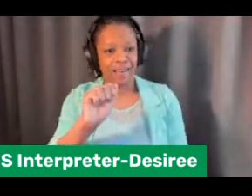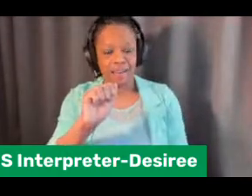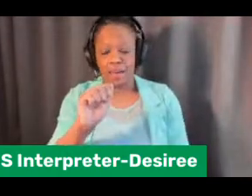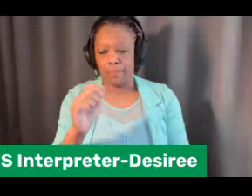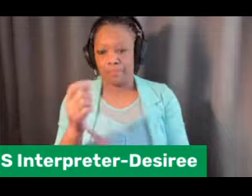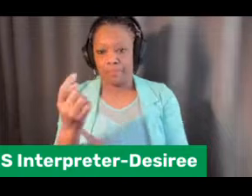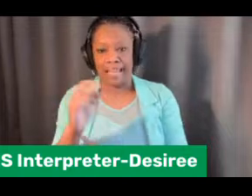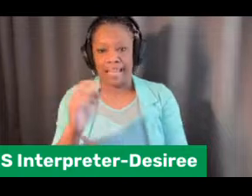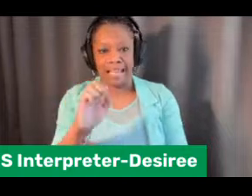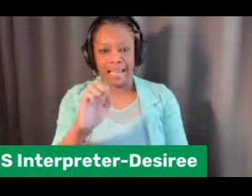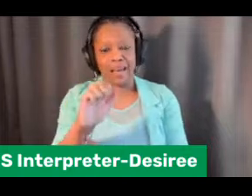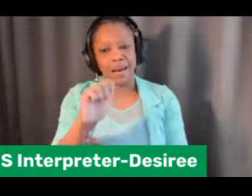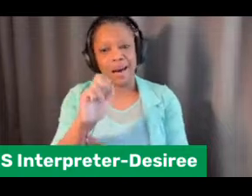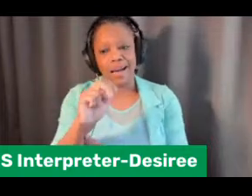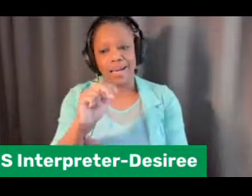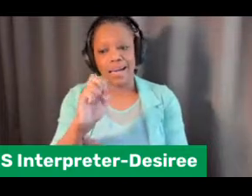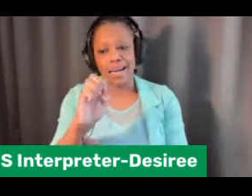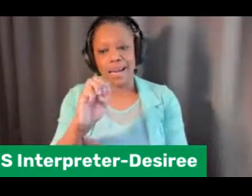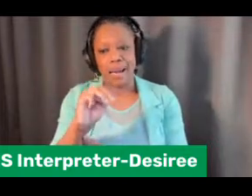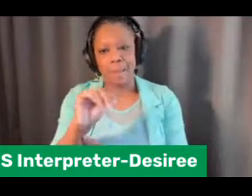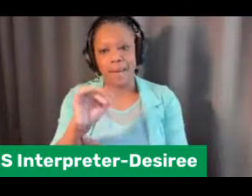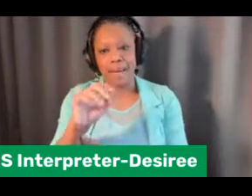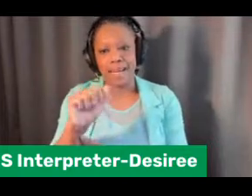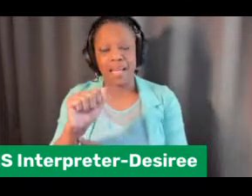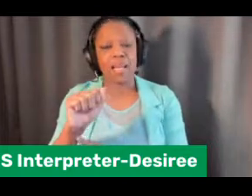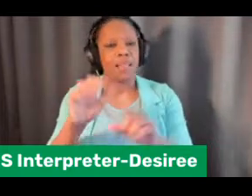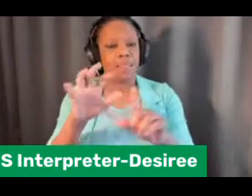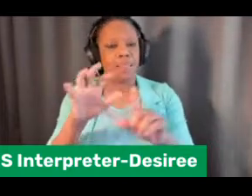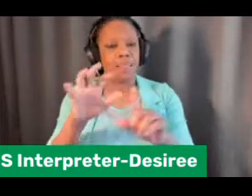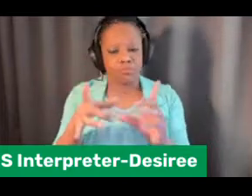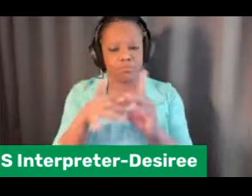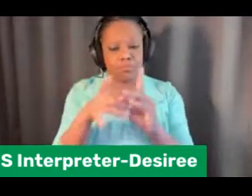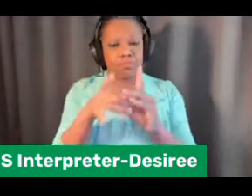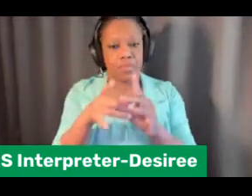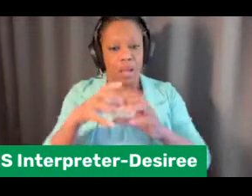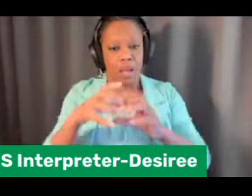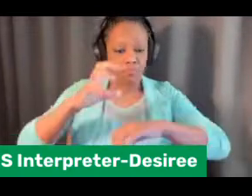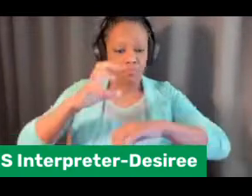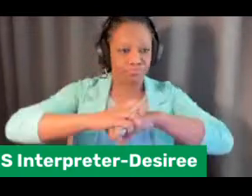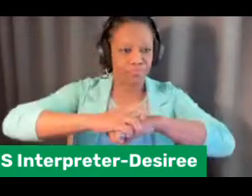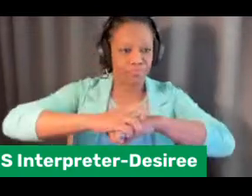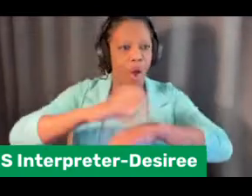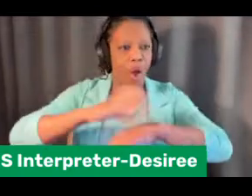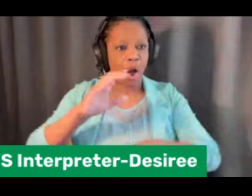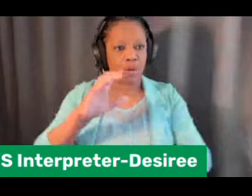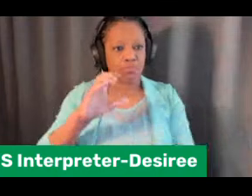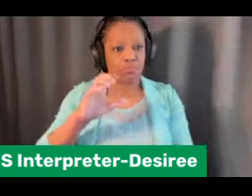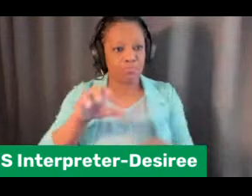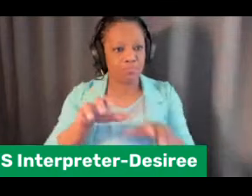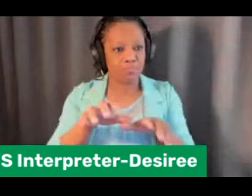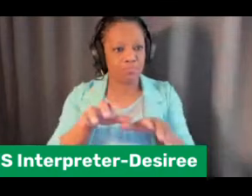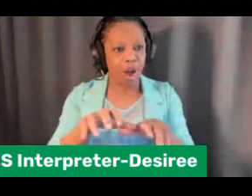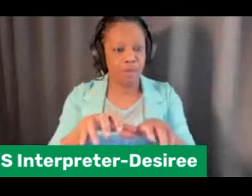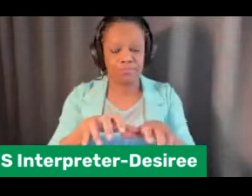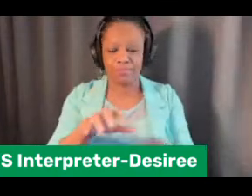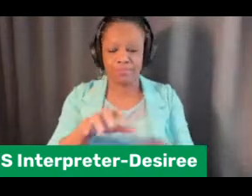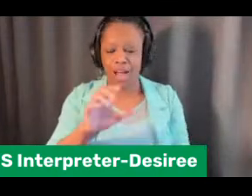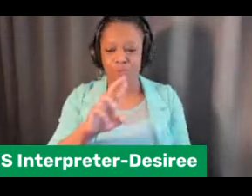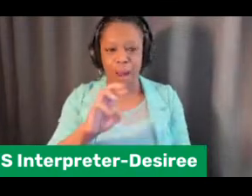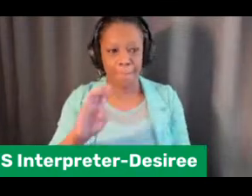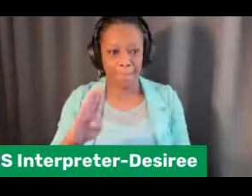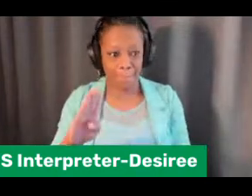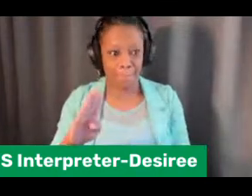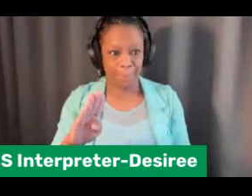sea anemones are creatures, they're bottom feeders. And so they're kind of like suction cups and they feed on the bottom of the ocean. And they move really